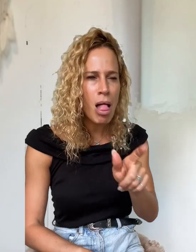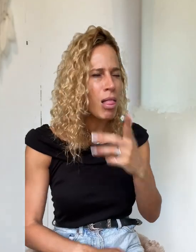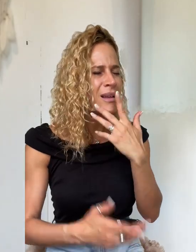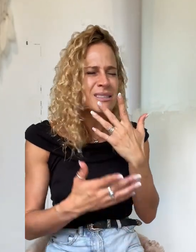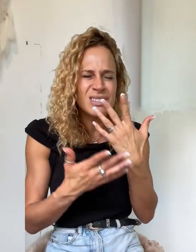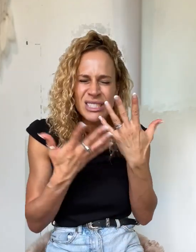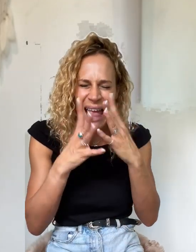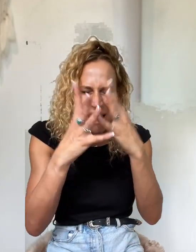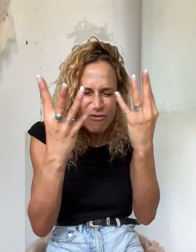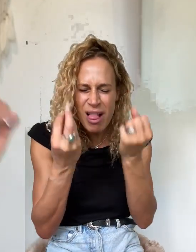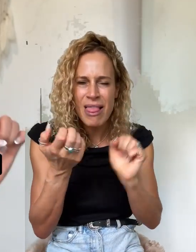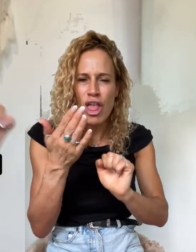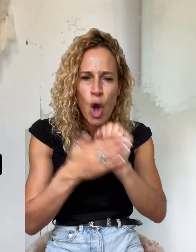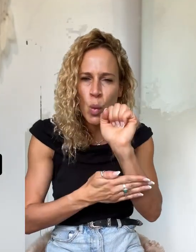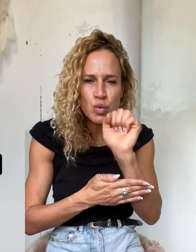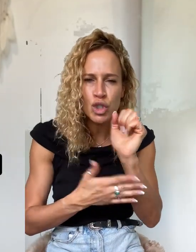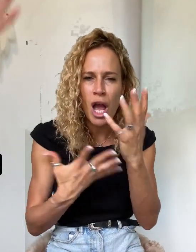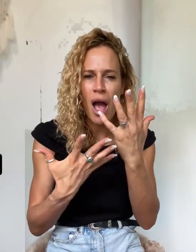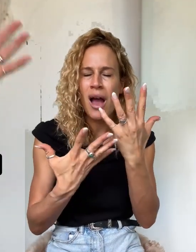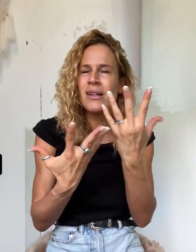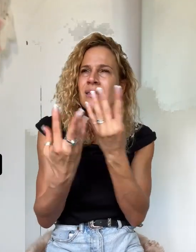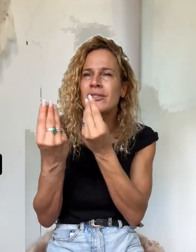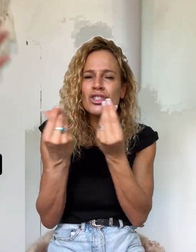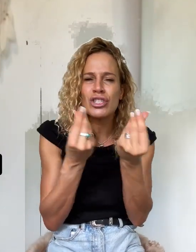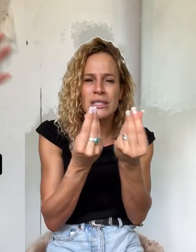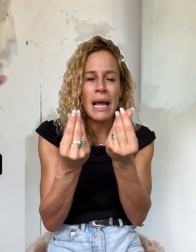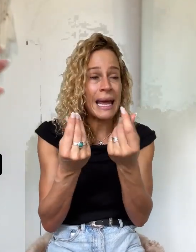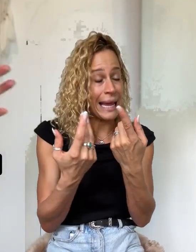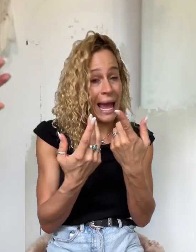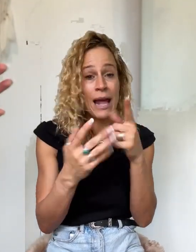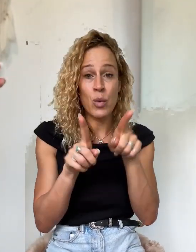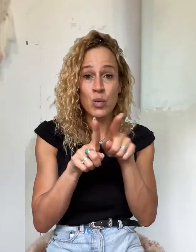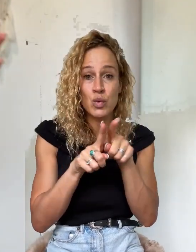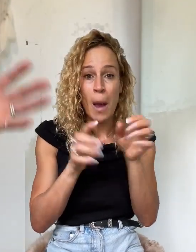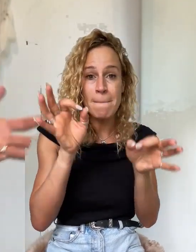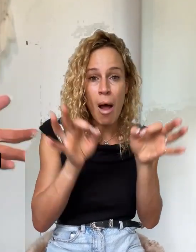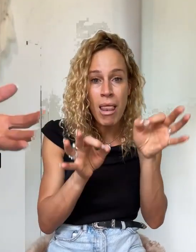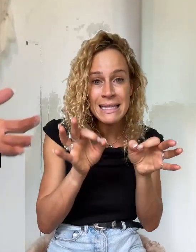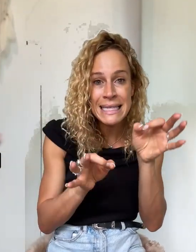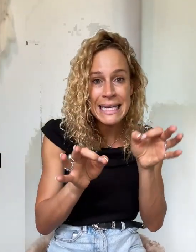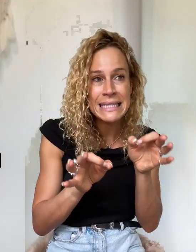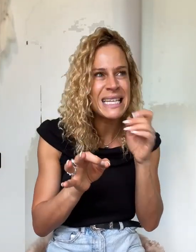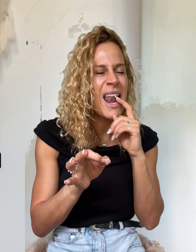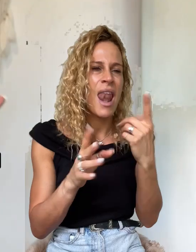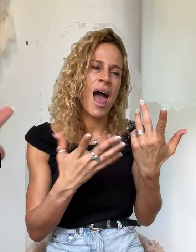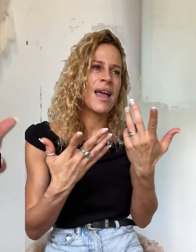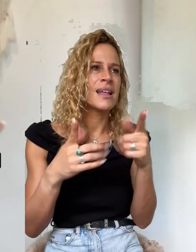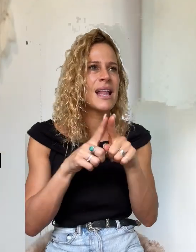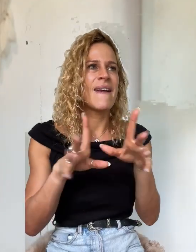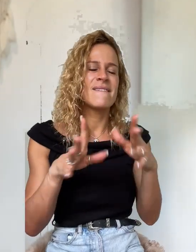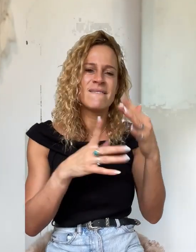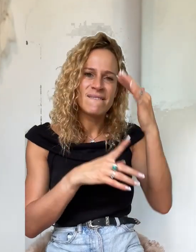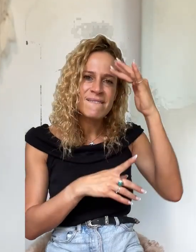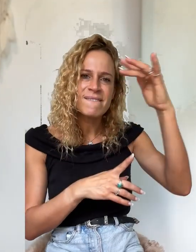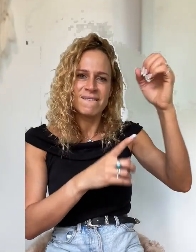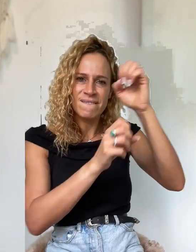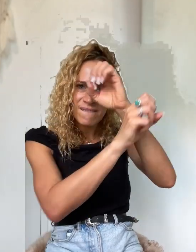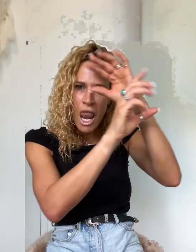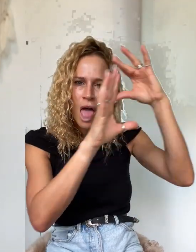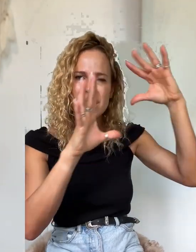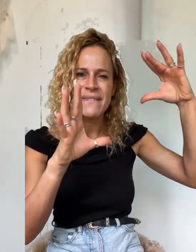of deaf people, the culture, just everything about it, like the politics even, because I love a bit of politics, I love a